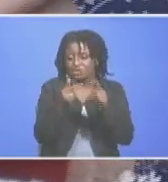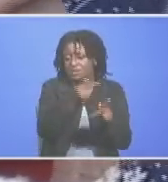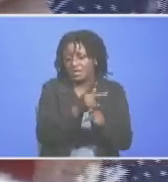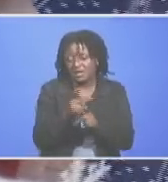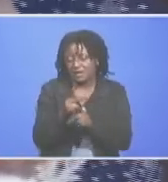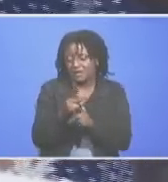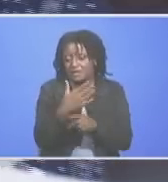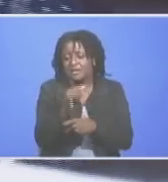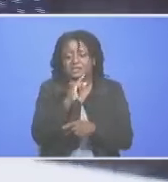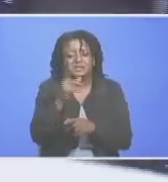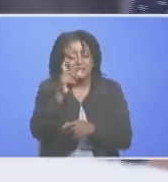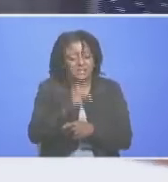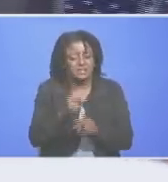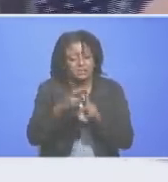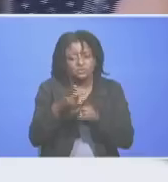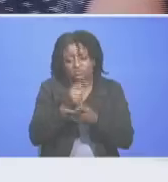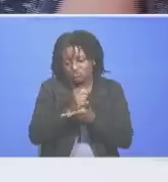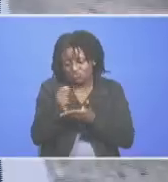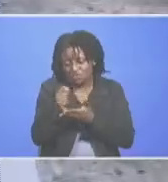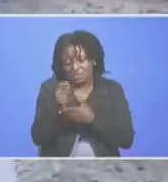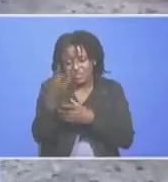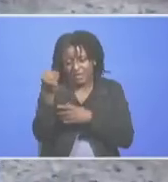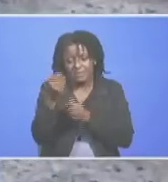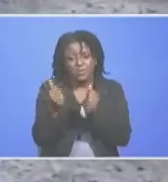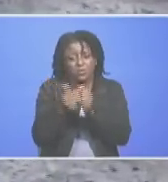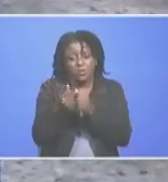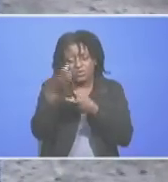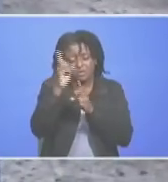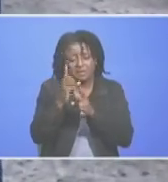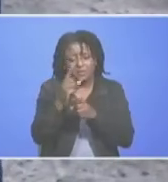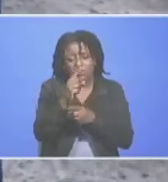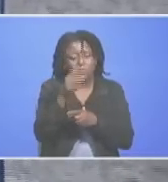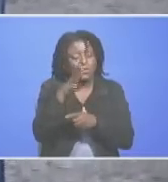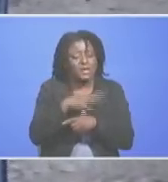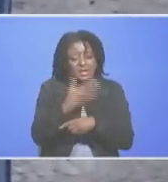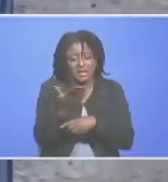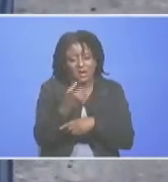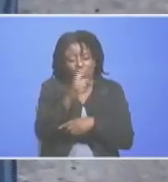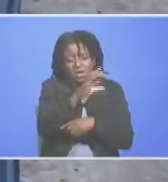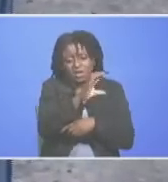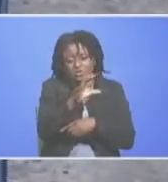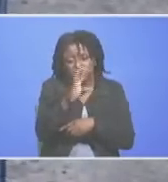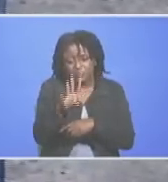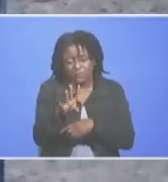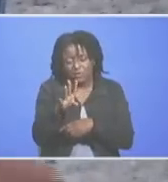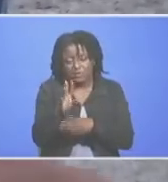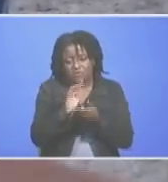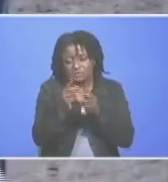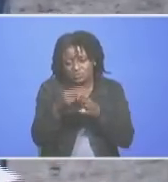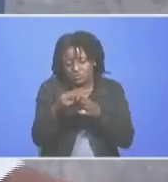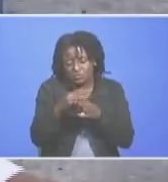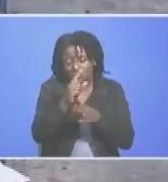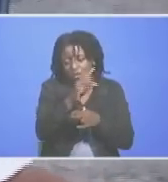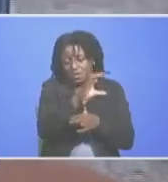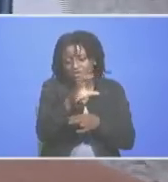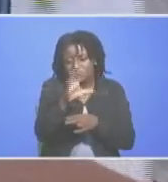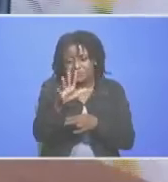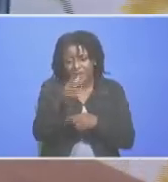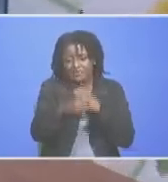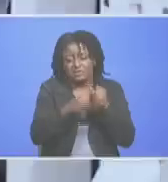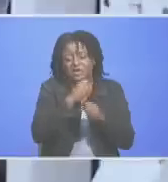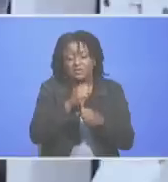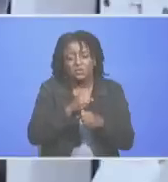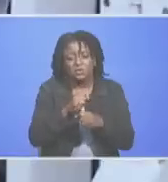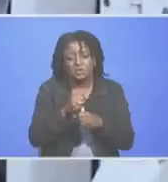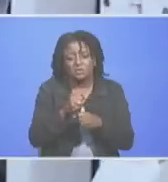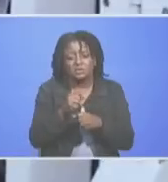there's a need to treat them with dignity. We have a lady here who's 104, going to be 105 years old. And just now I said to her, she said, "Why are